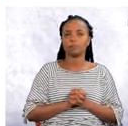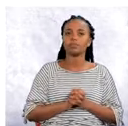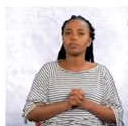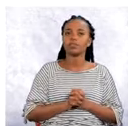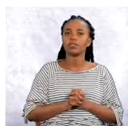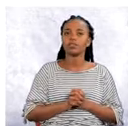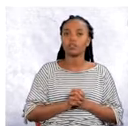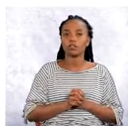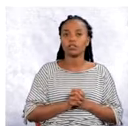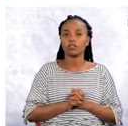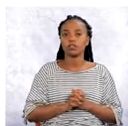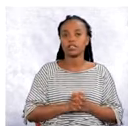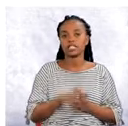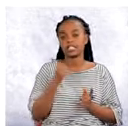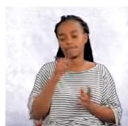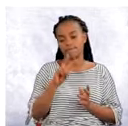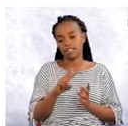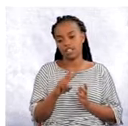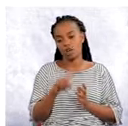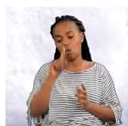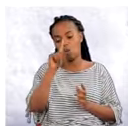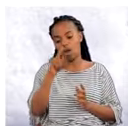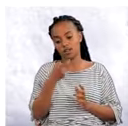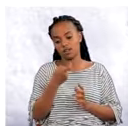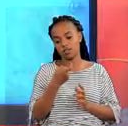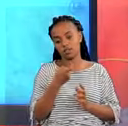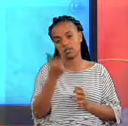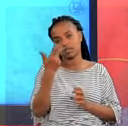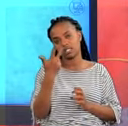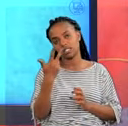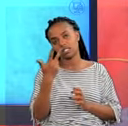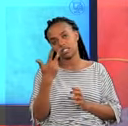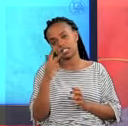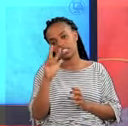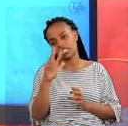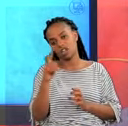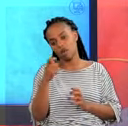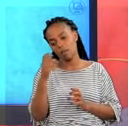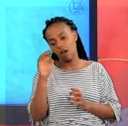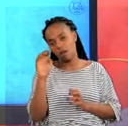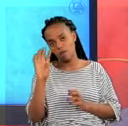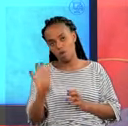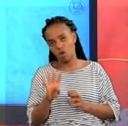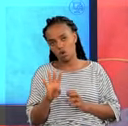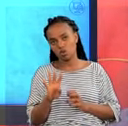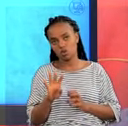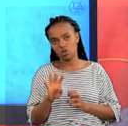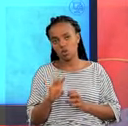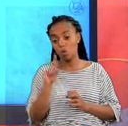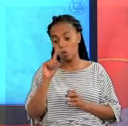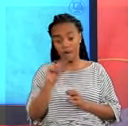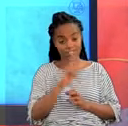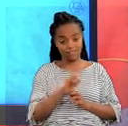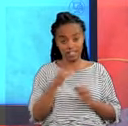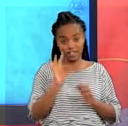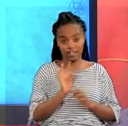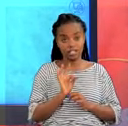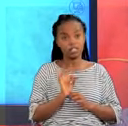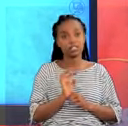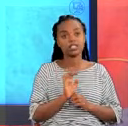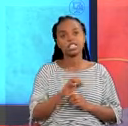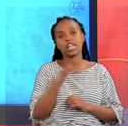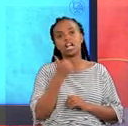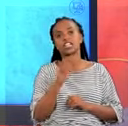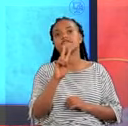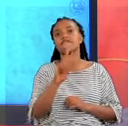One of the vertex at this point, this one it is 3, 4. One of the vertex it is at 3, 4.